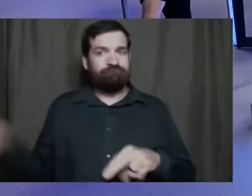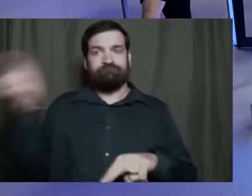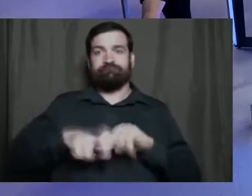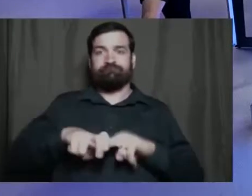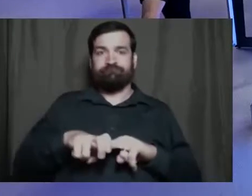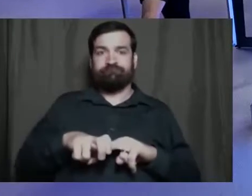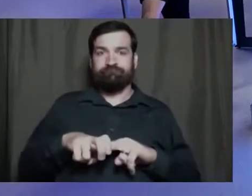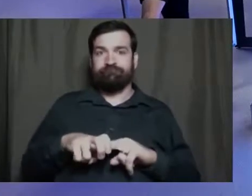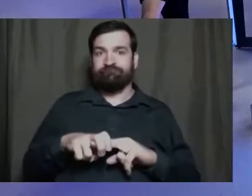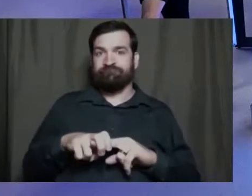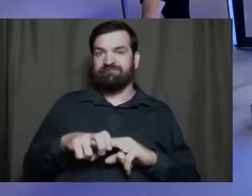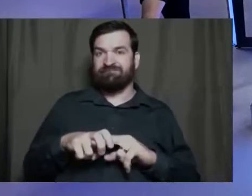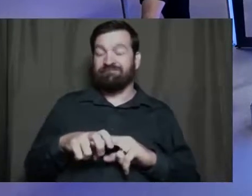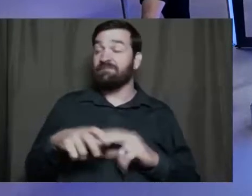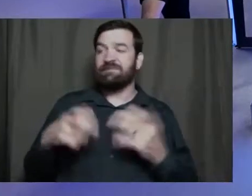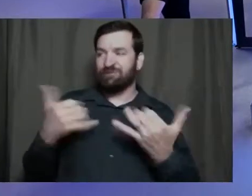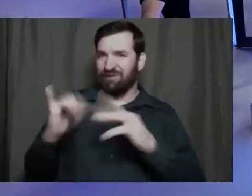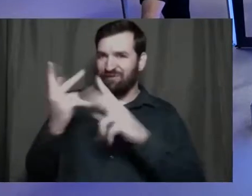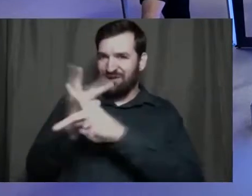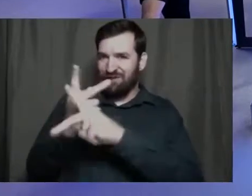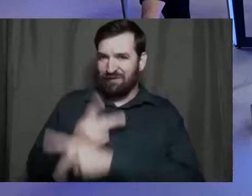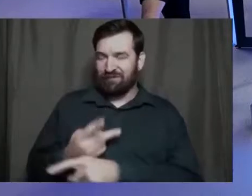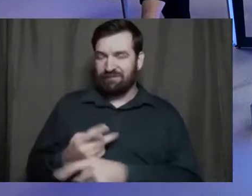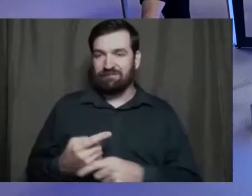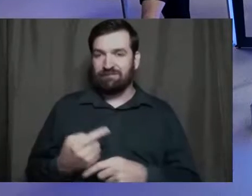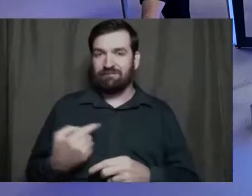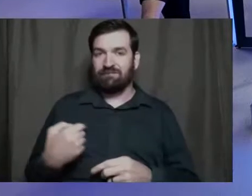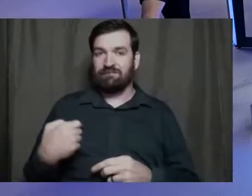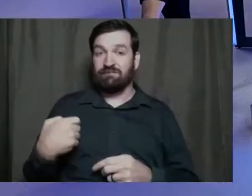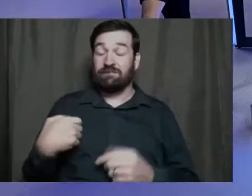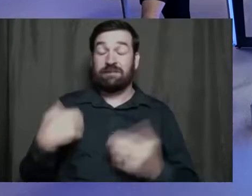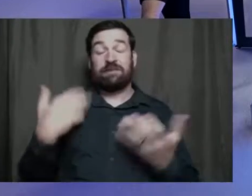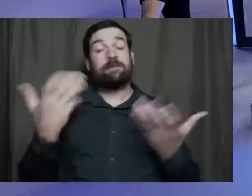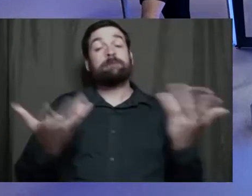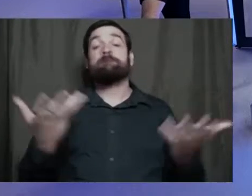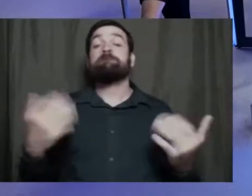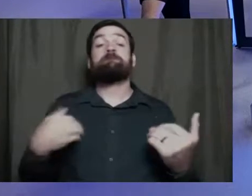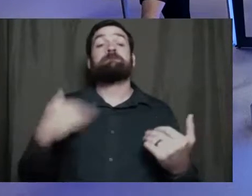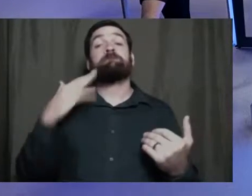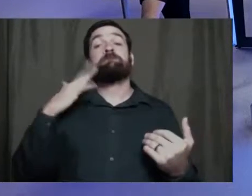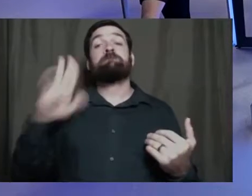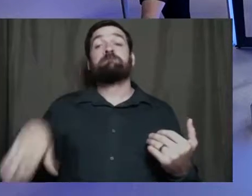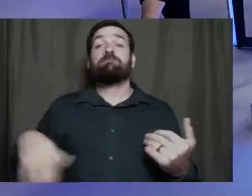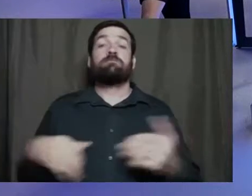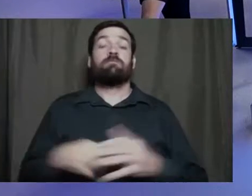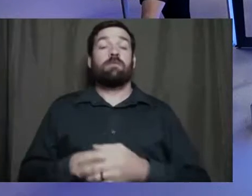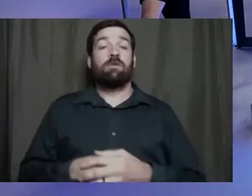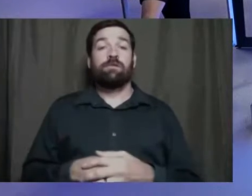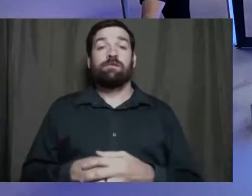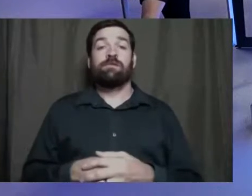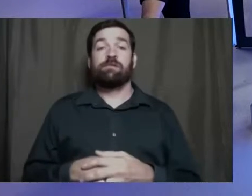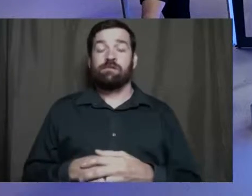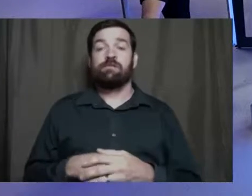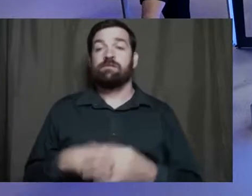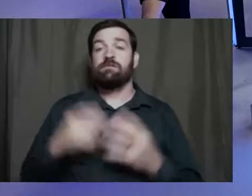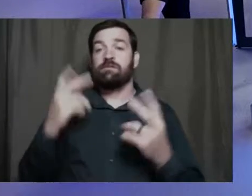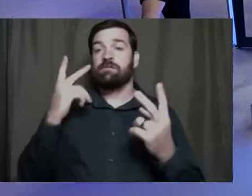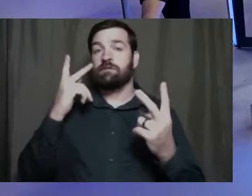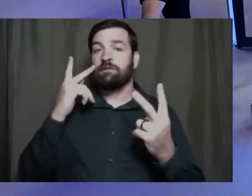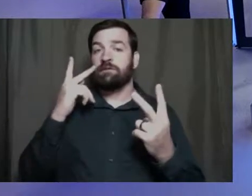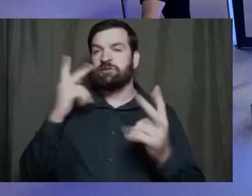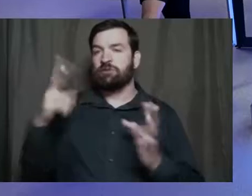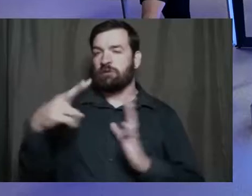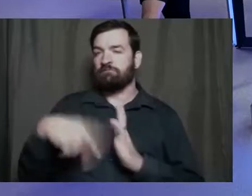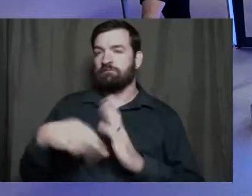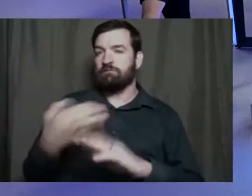trying to figure it out here. Yeah, I was down in Springfield. I'm not sure that's much better, but no, it was. I read it before we got online. I'm just going to look